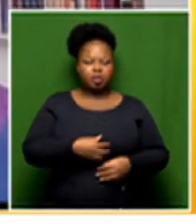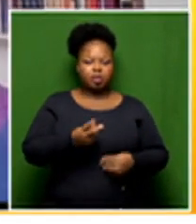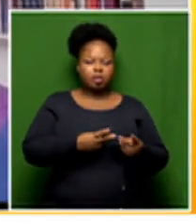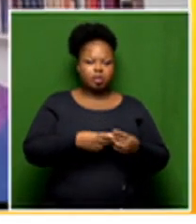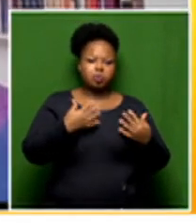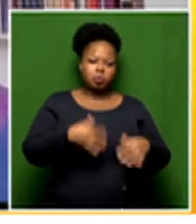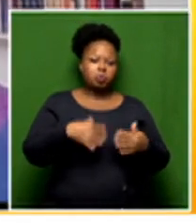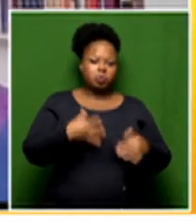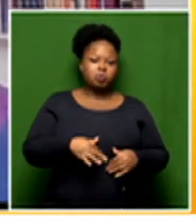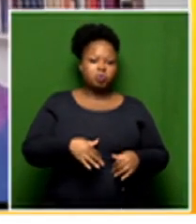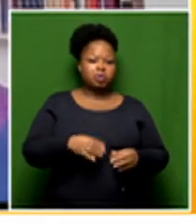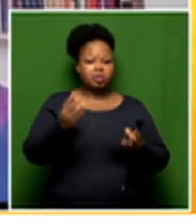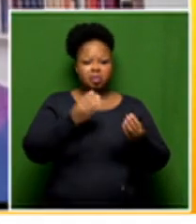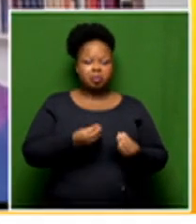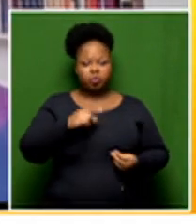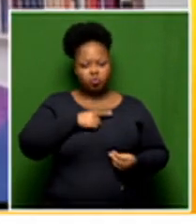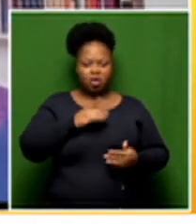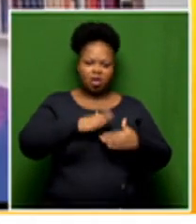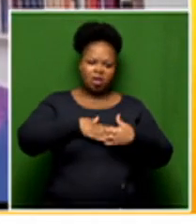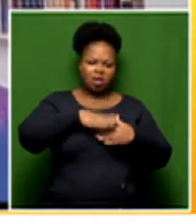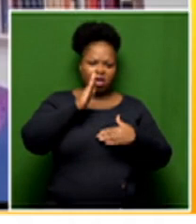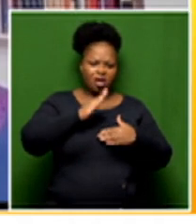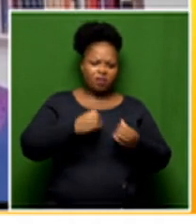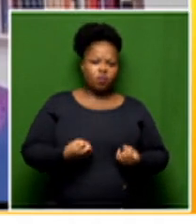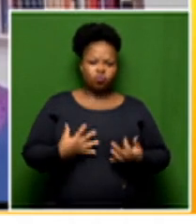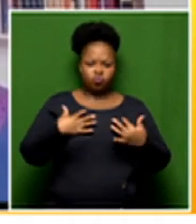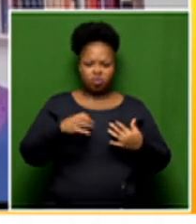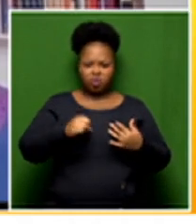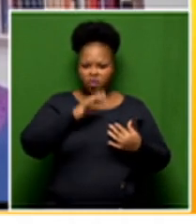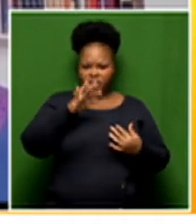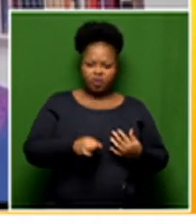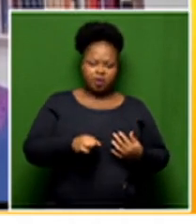enviable statistics, given the high rates of infection in South Africa